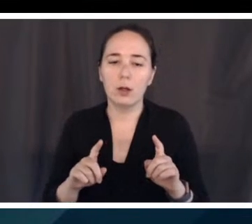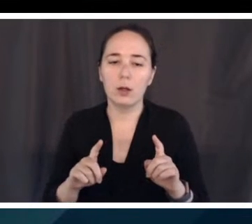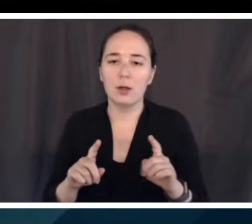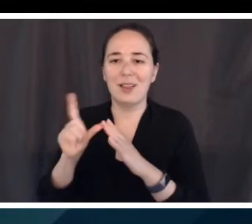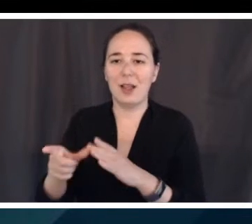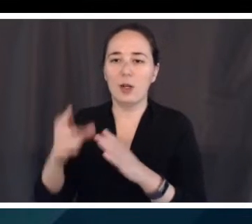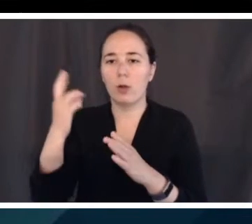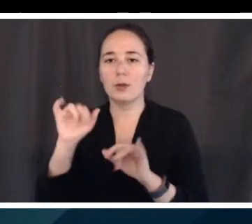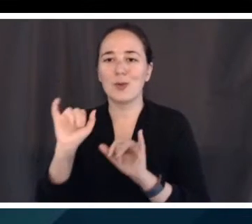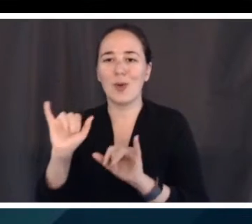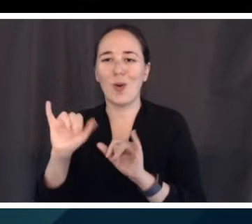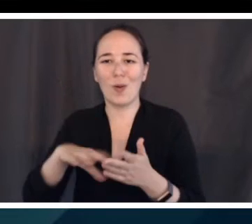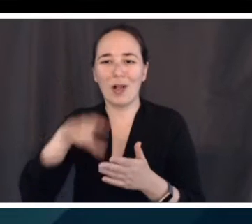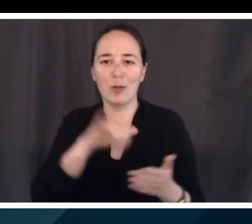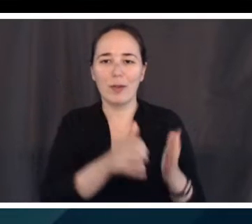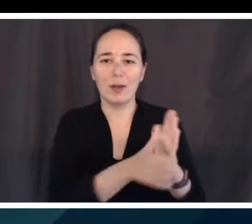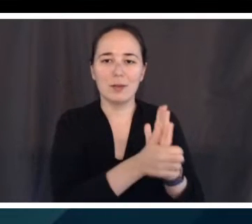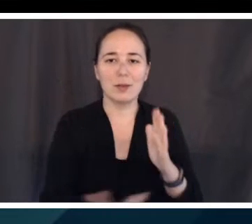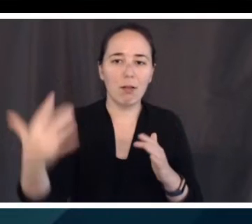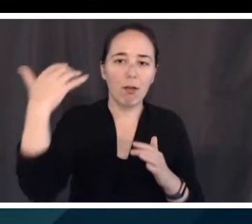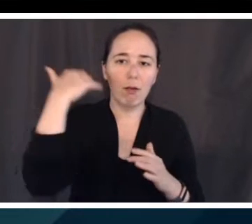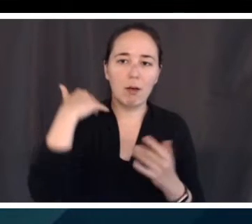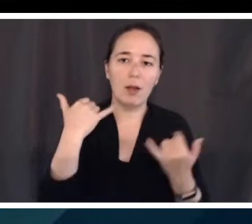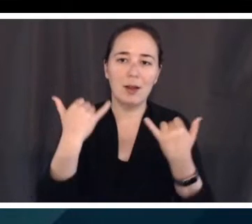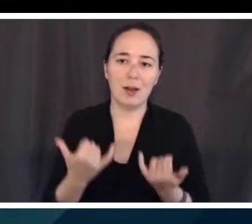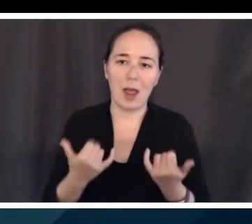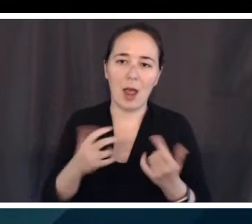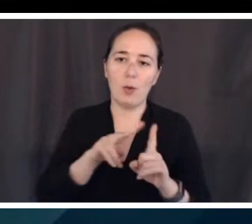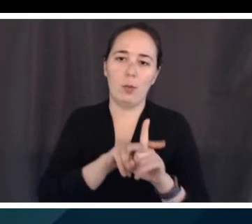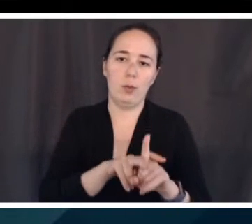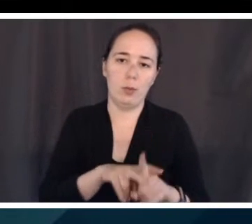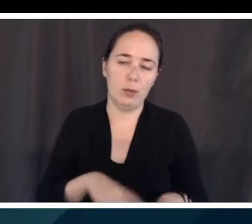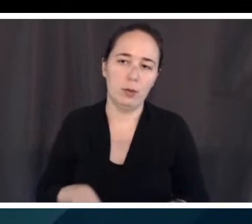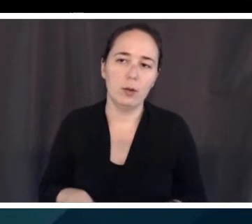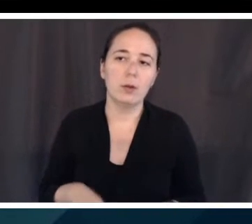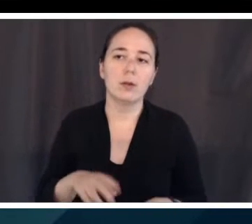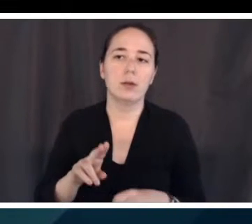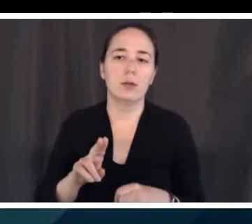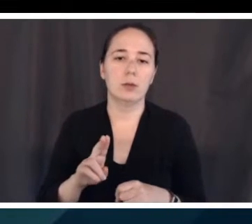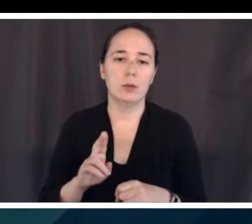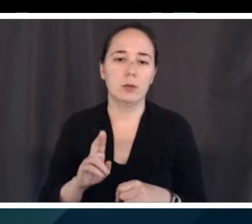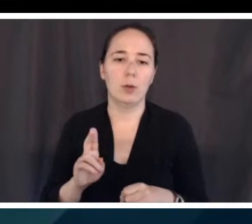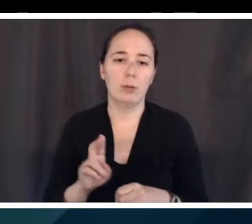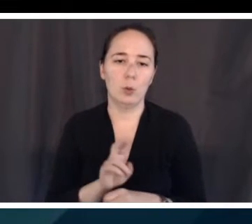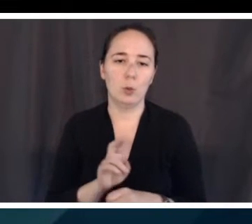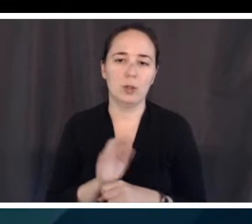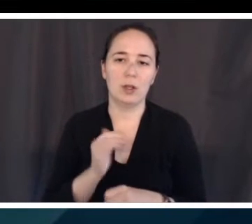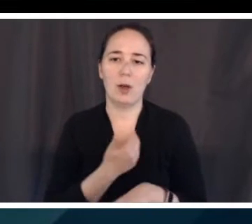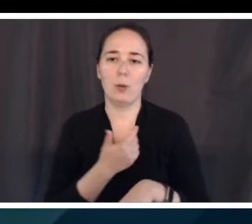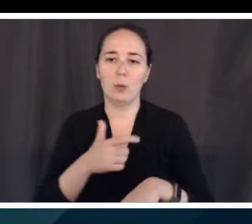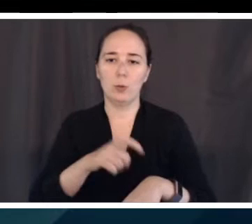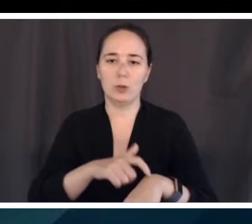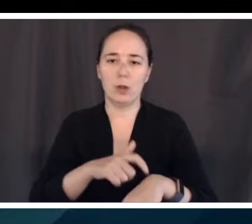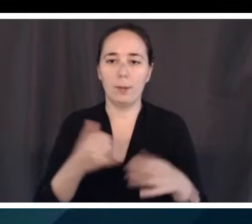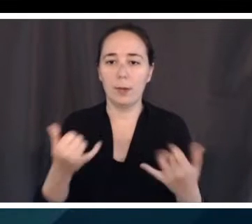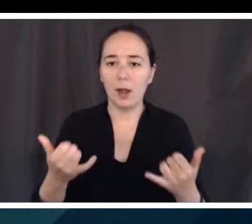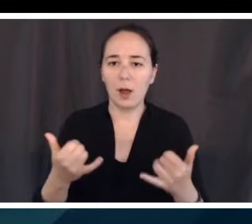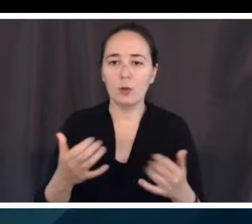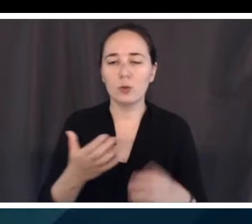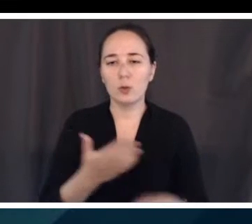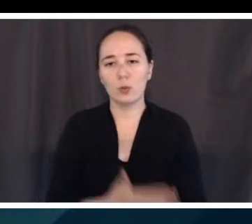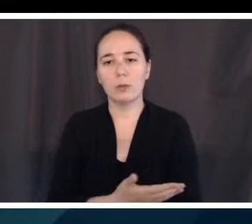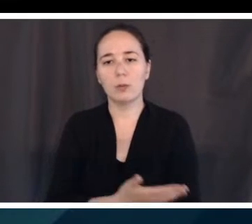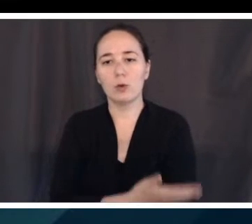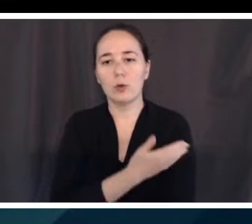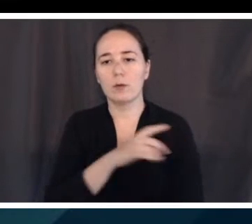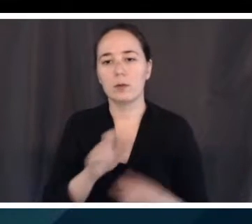valuable and purposeful for us to learn that. So I'm using this time to really get better at these things and to really